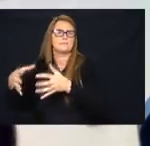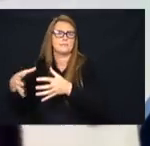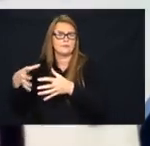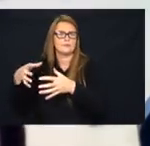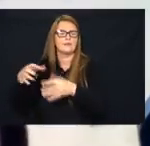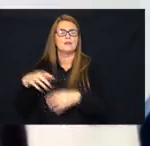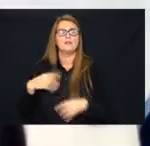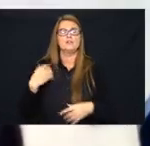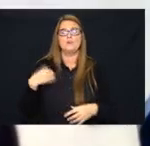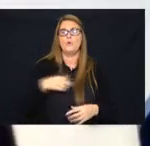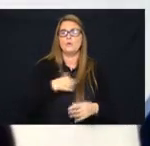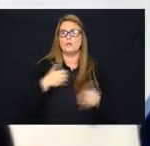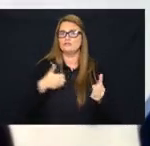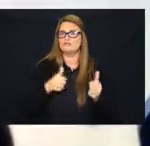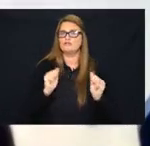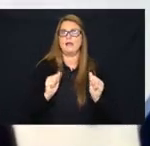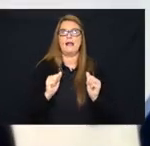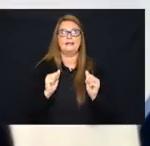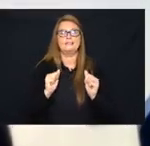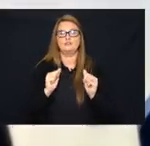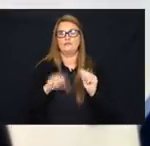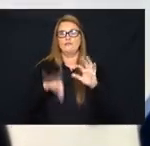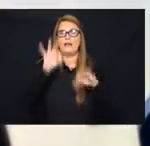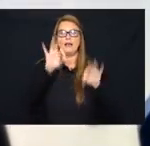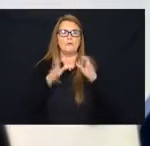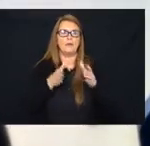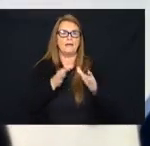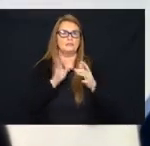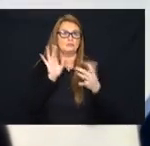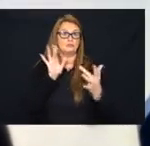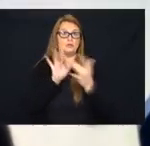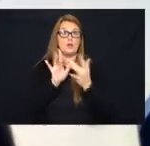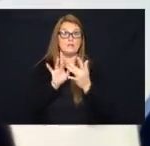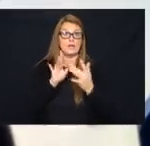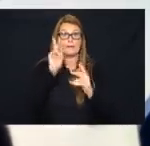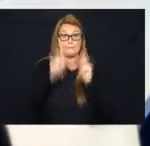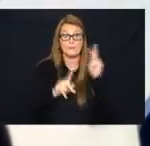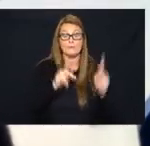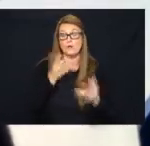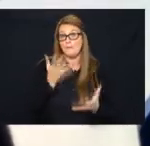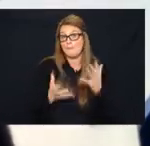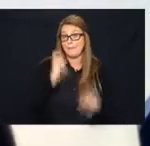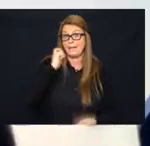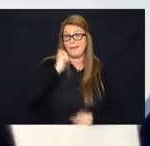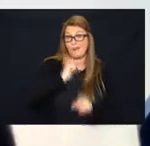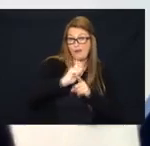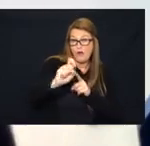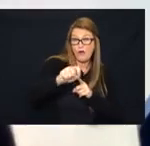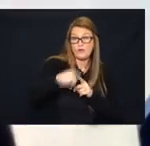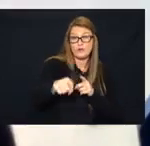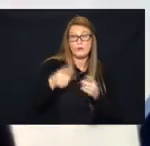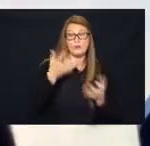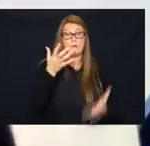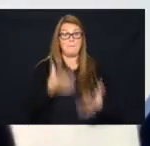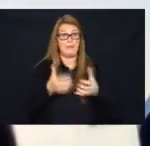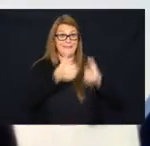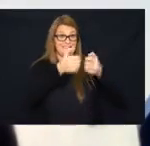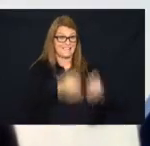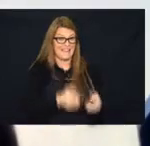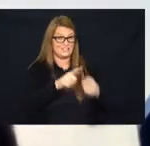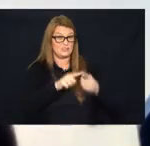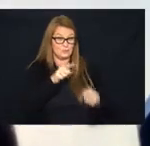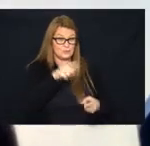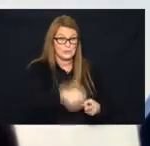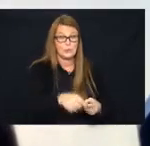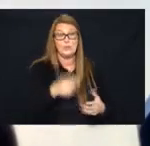efforts to get people notified in a different manner. So you might not be getting called, or we are trying to contact people who maybe don't get text